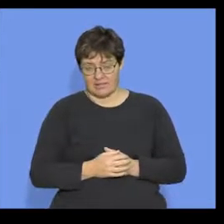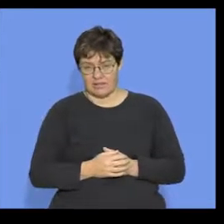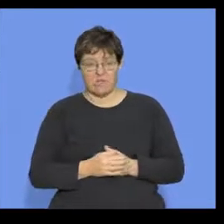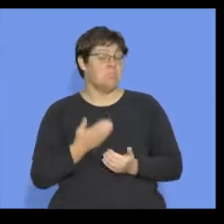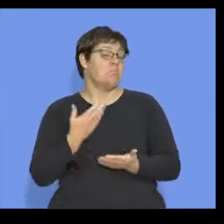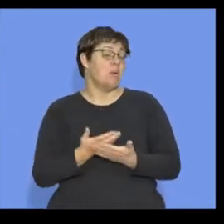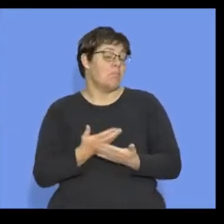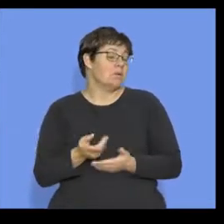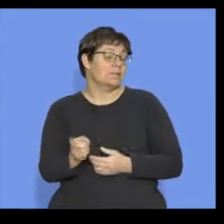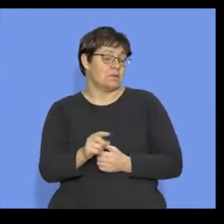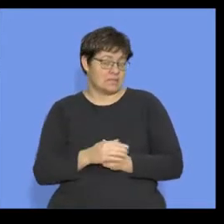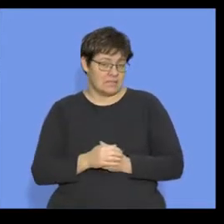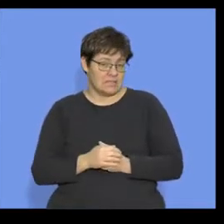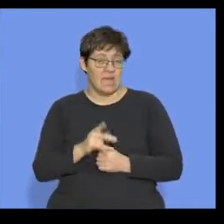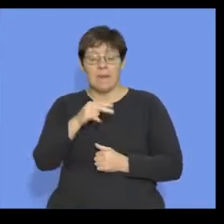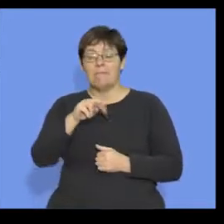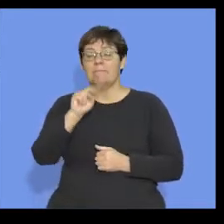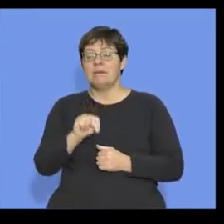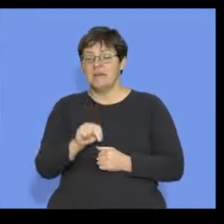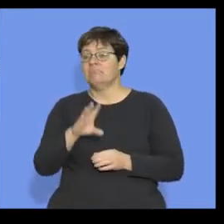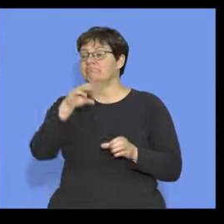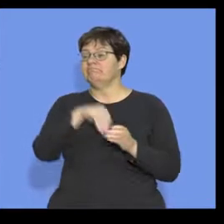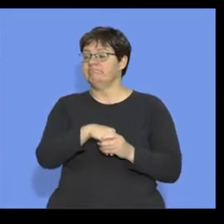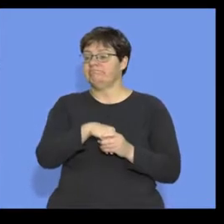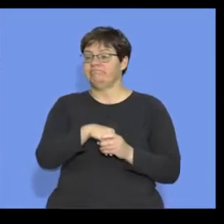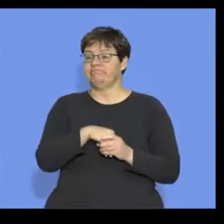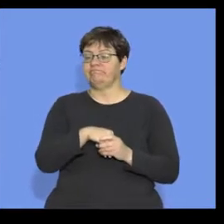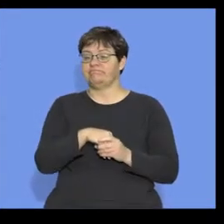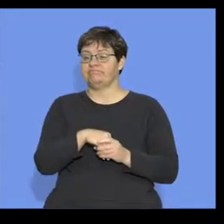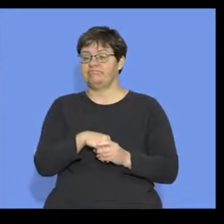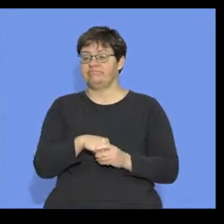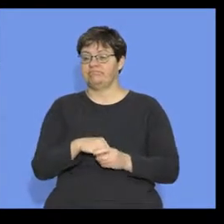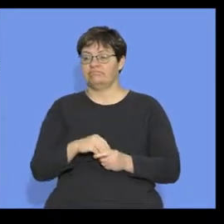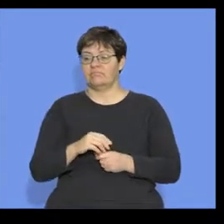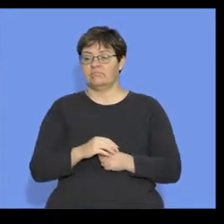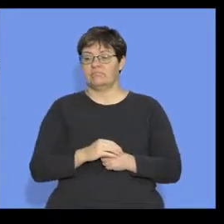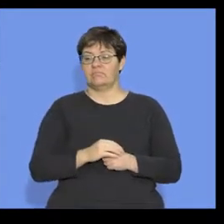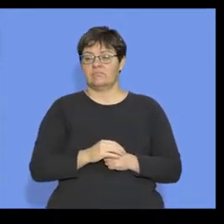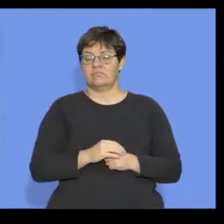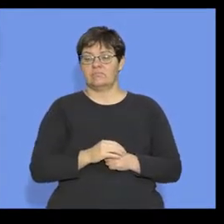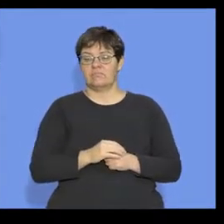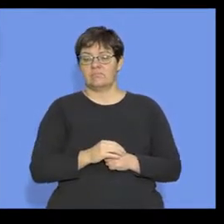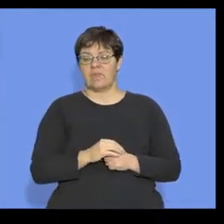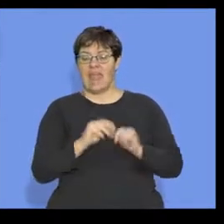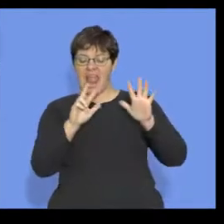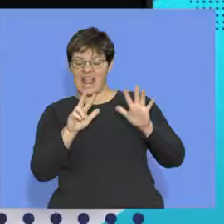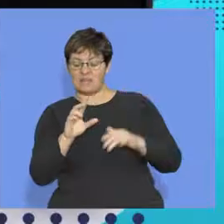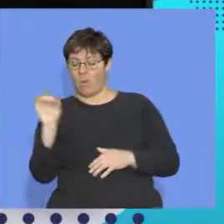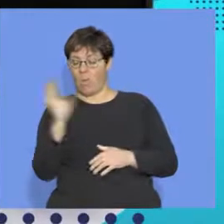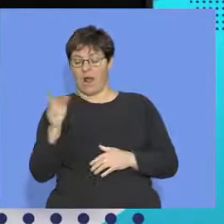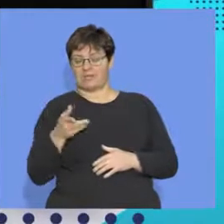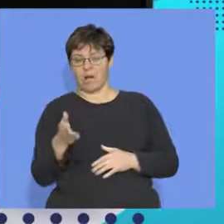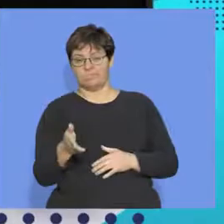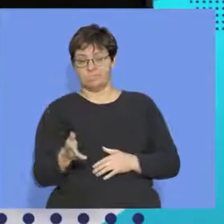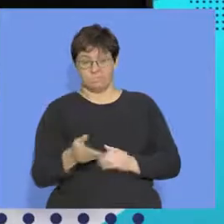is the probability that the pin contains at least 1 8?